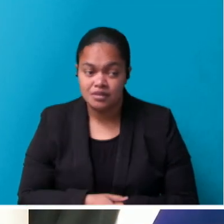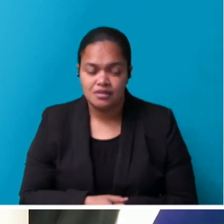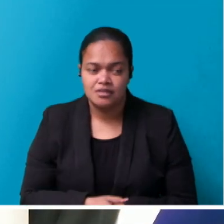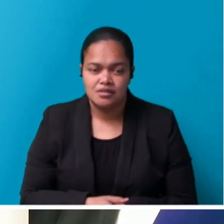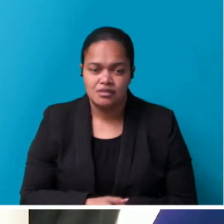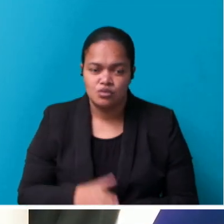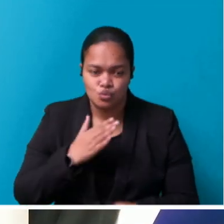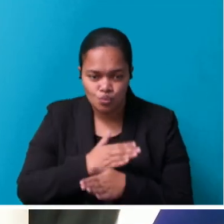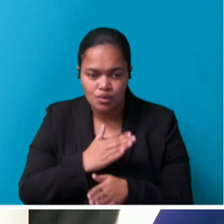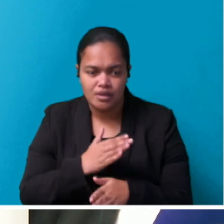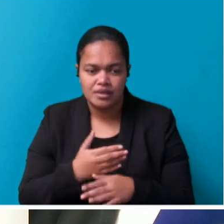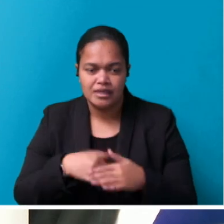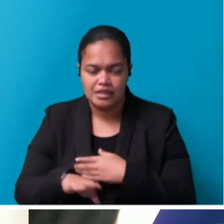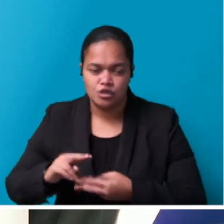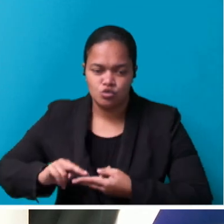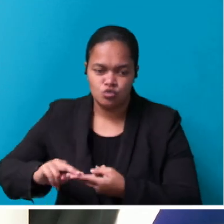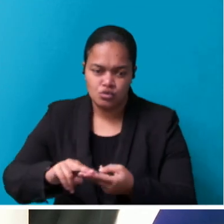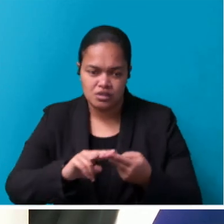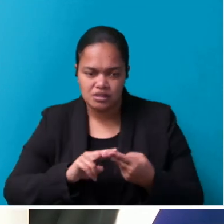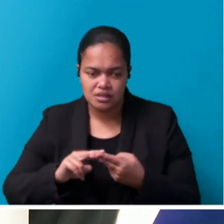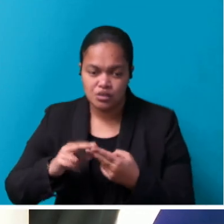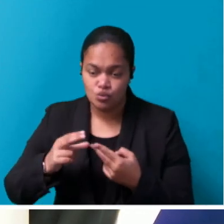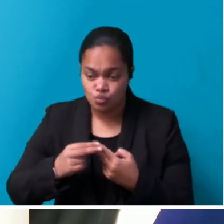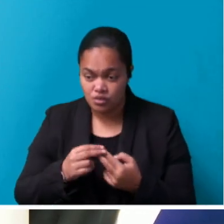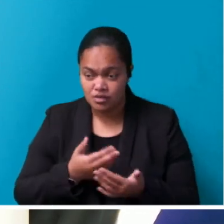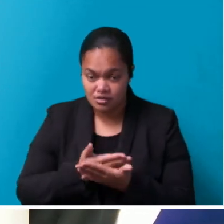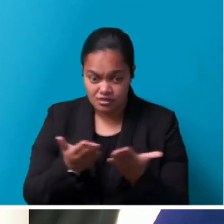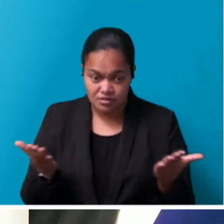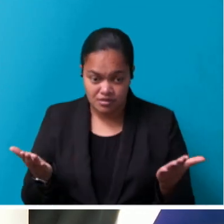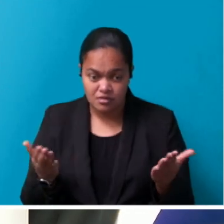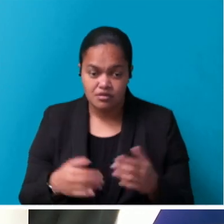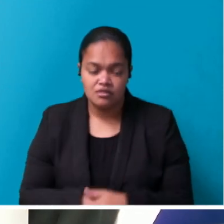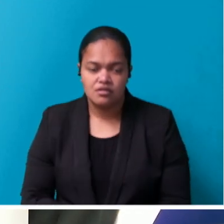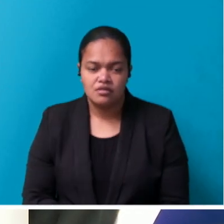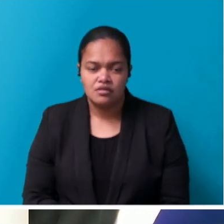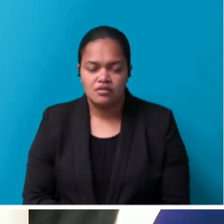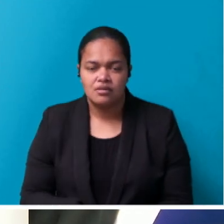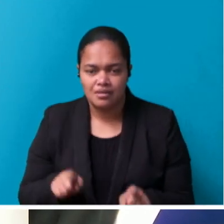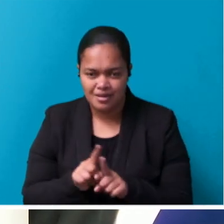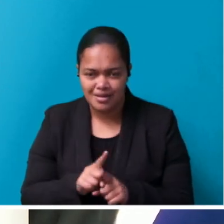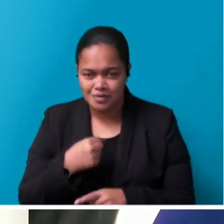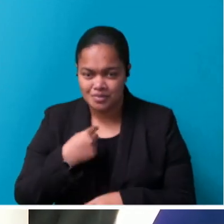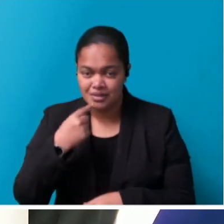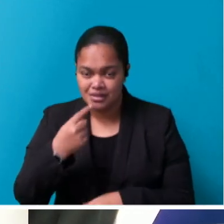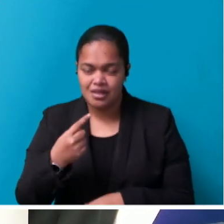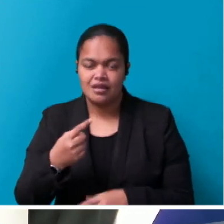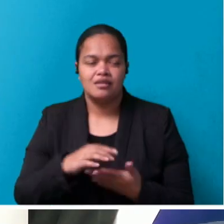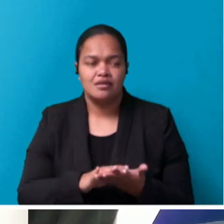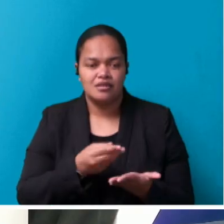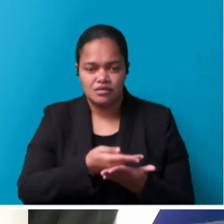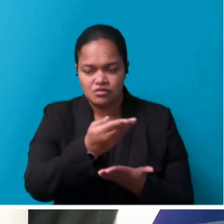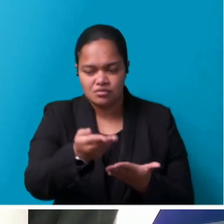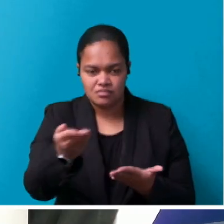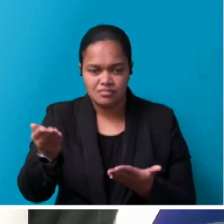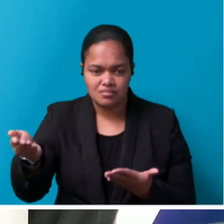commitment to working in unity with everyone, we have, as I said, distributed a copy of the National